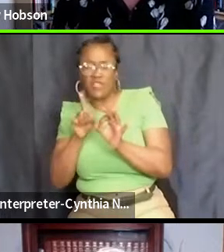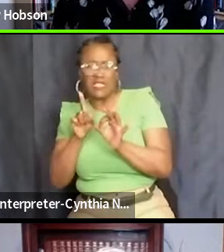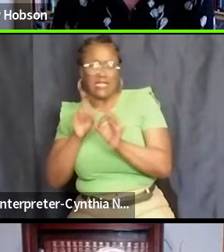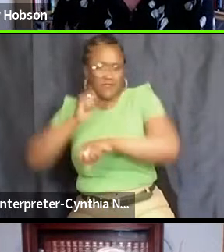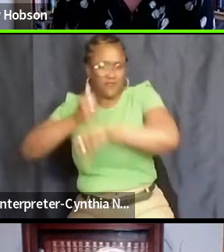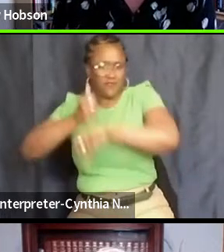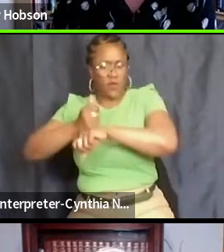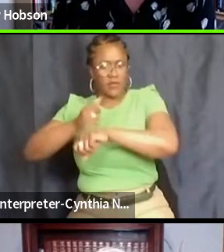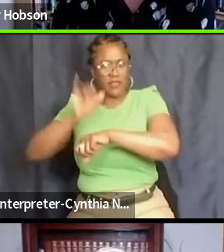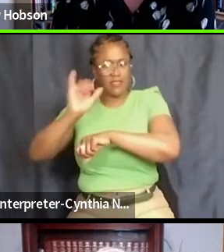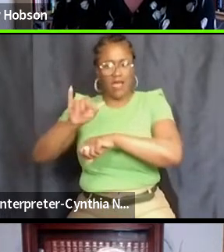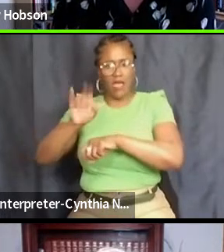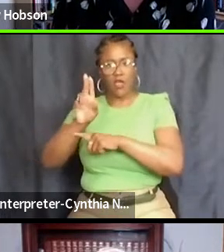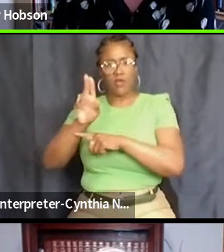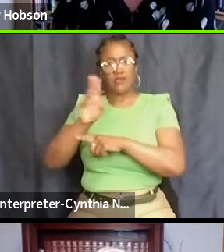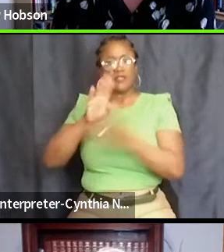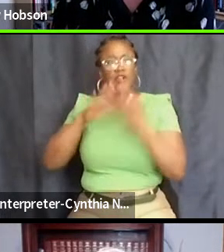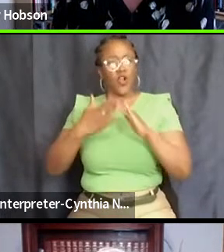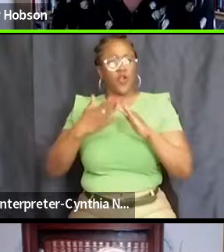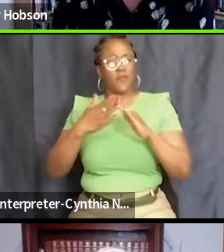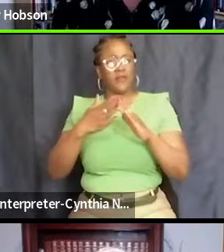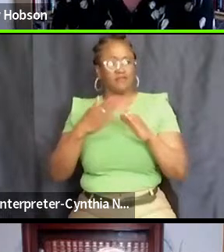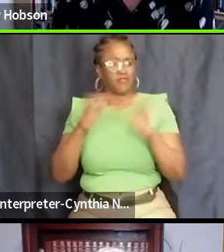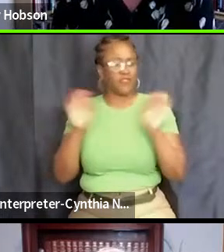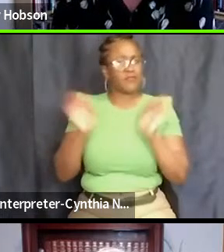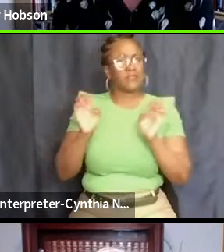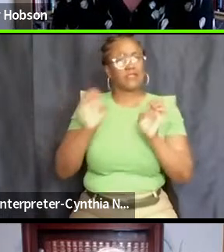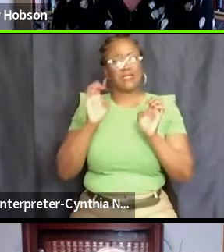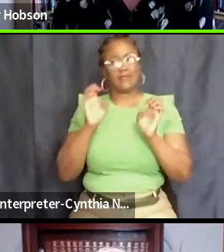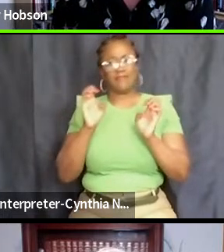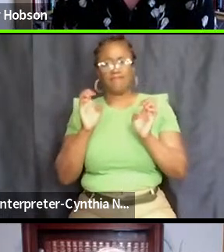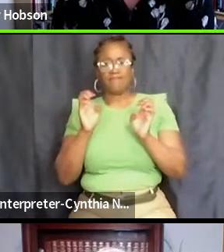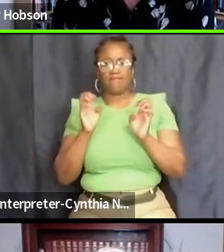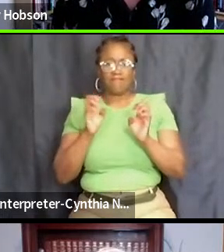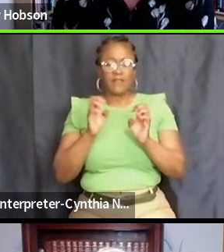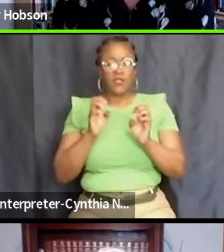of the urban crisis, right, or of state abandonment of communities of color,